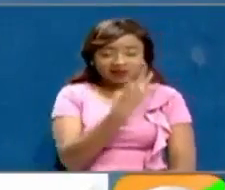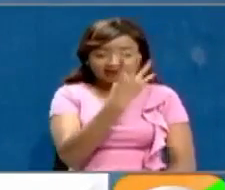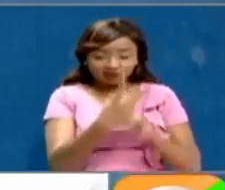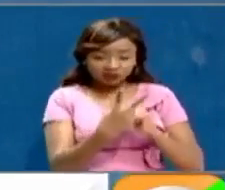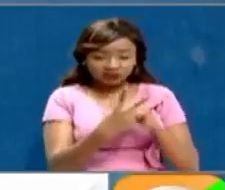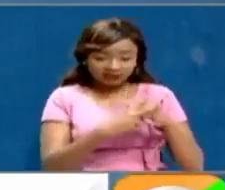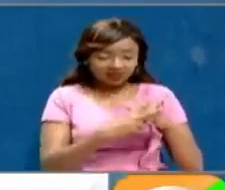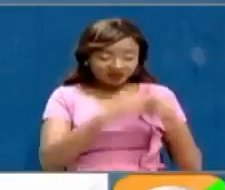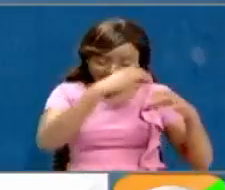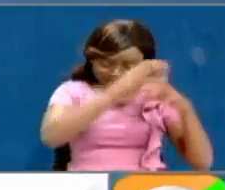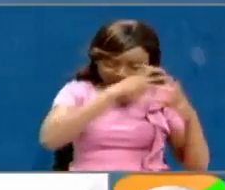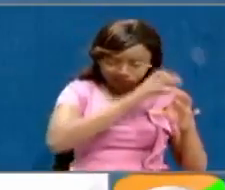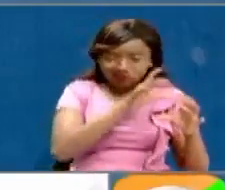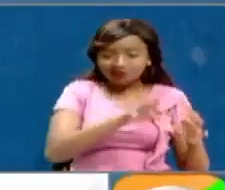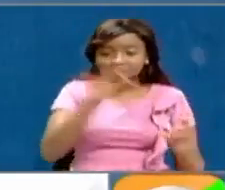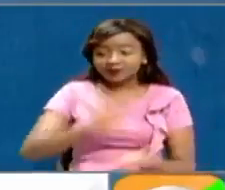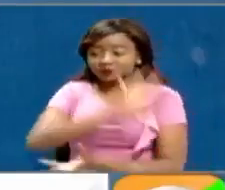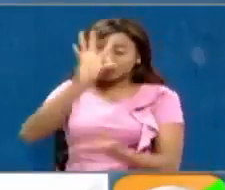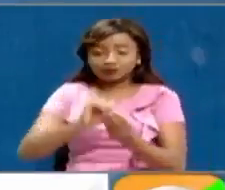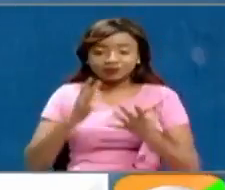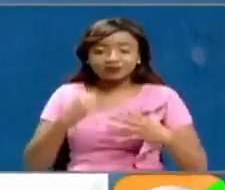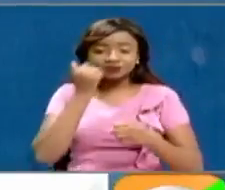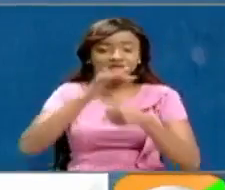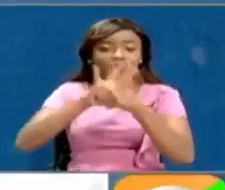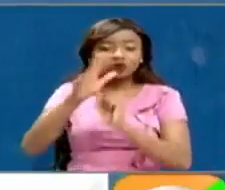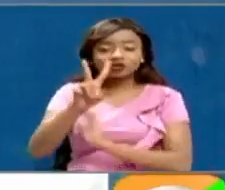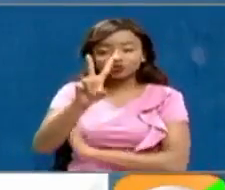4,547 samples, taking the tally of infections to